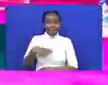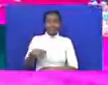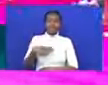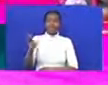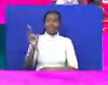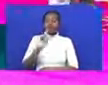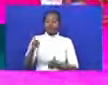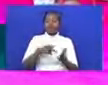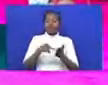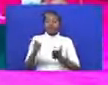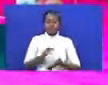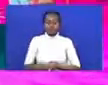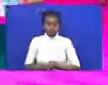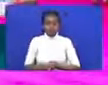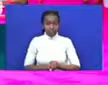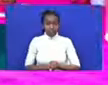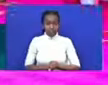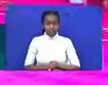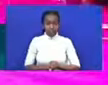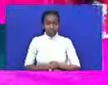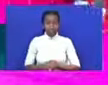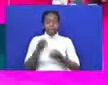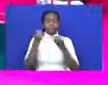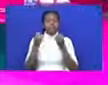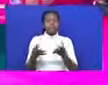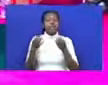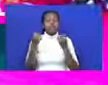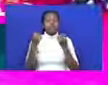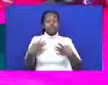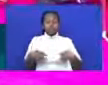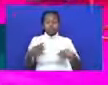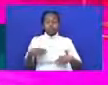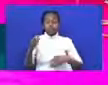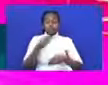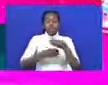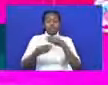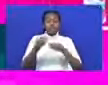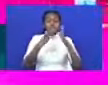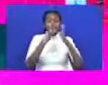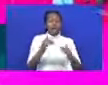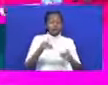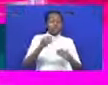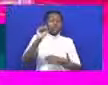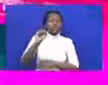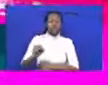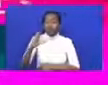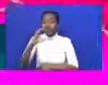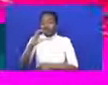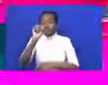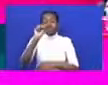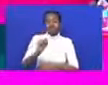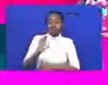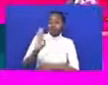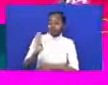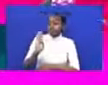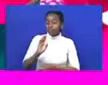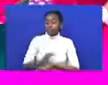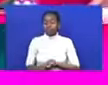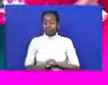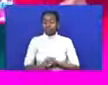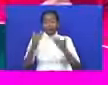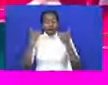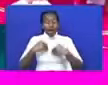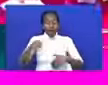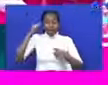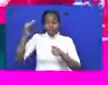Believers have sold homes in South B, South C. I happen to have the privilege of having one of the people who has come to